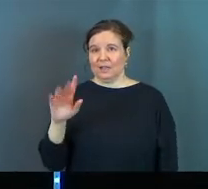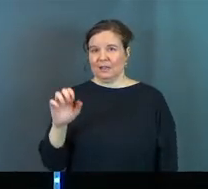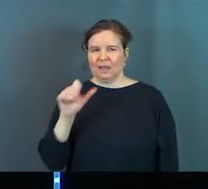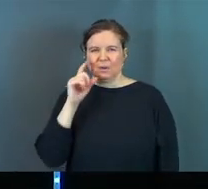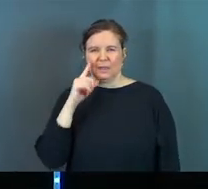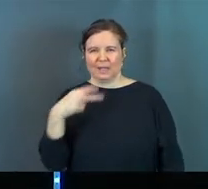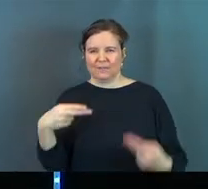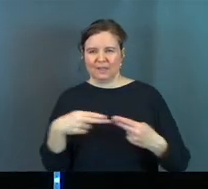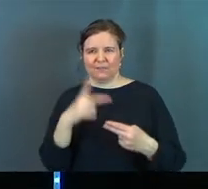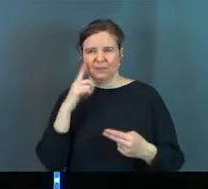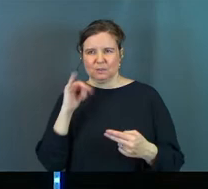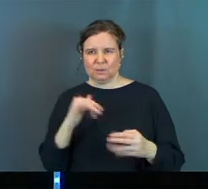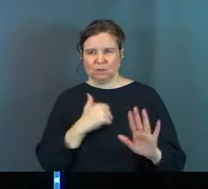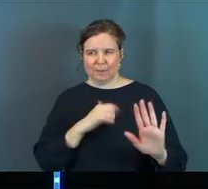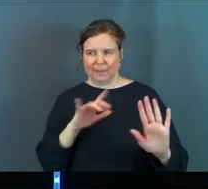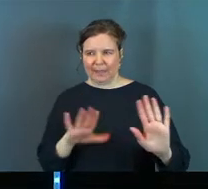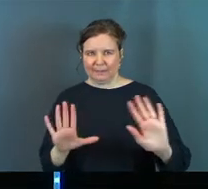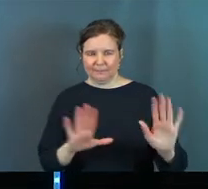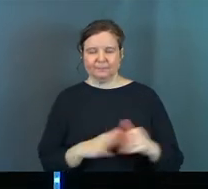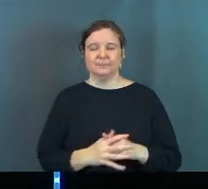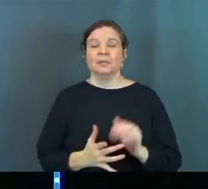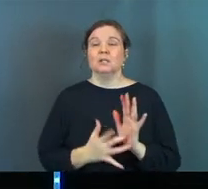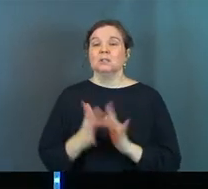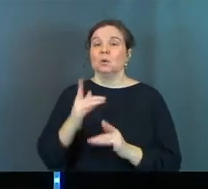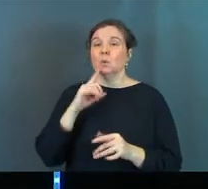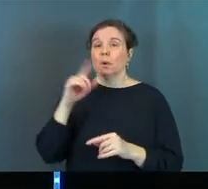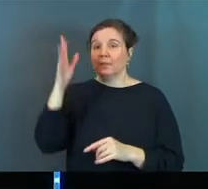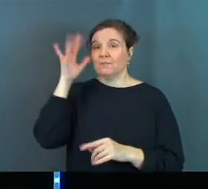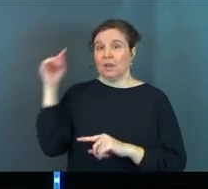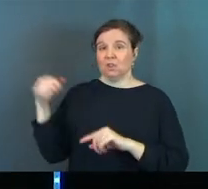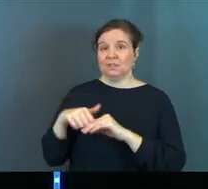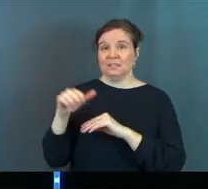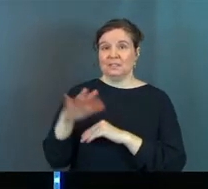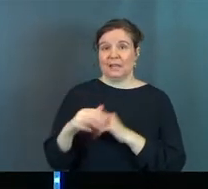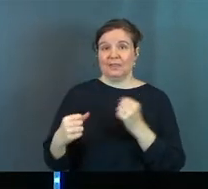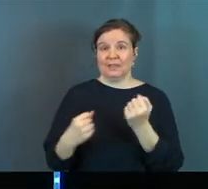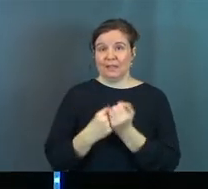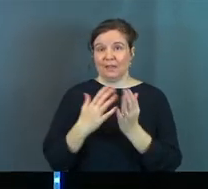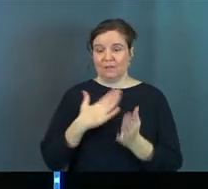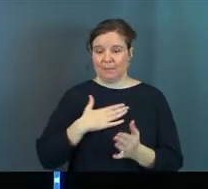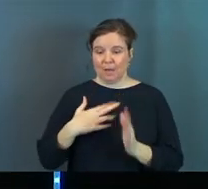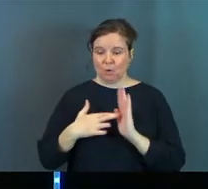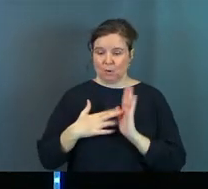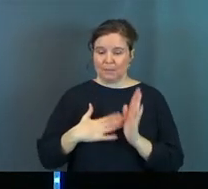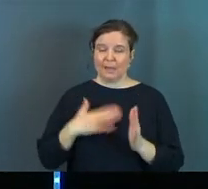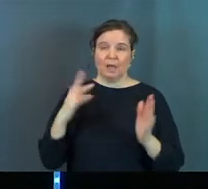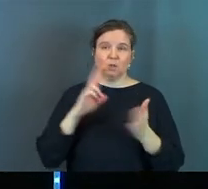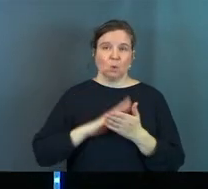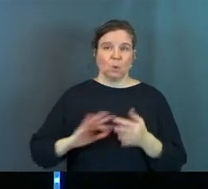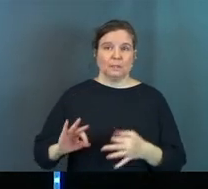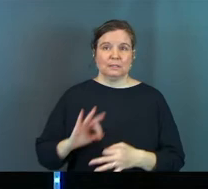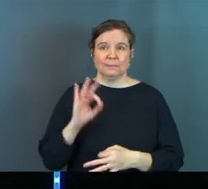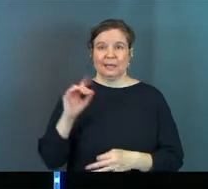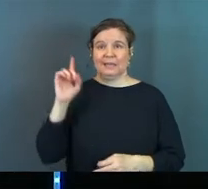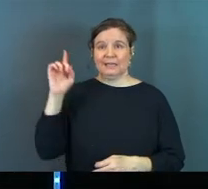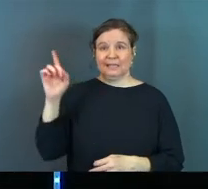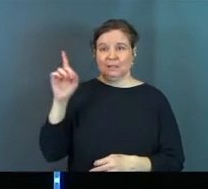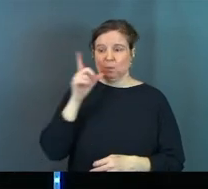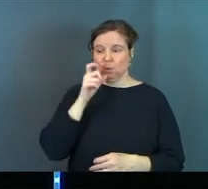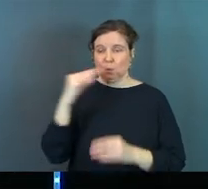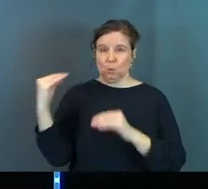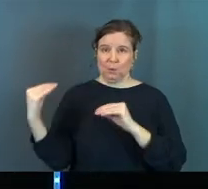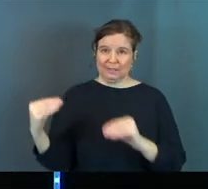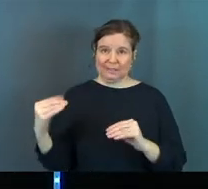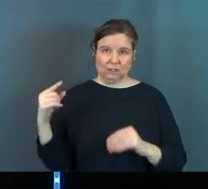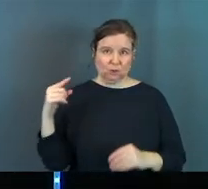got a slide for this one, sorry about that. Jesus said, but when the Father sends the Advocate as my representative, that is the Holy Spirit, he is the one who